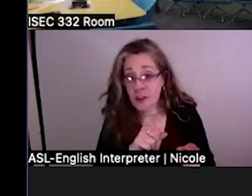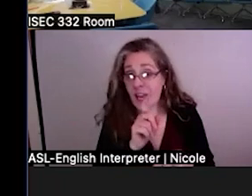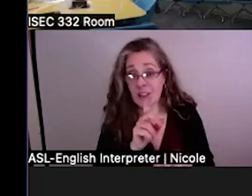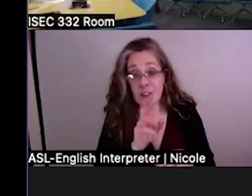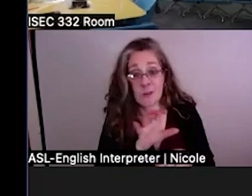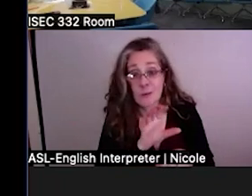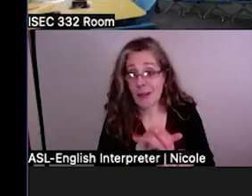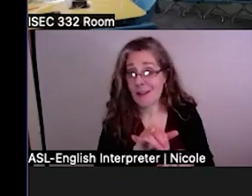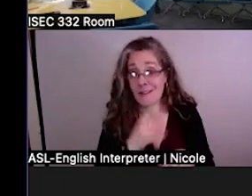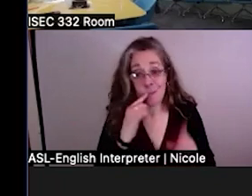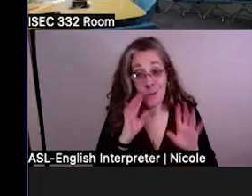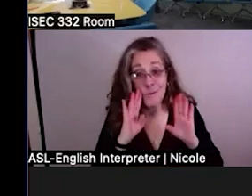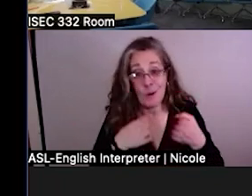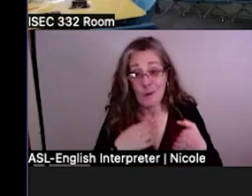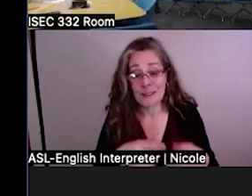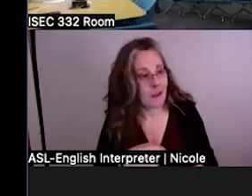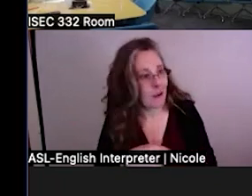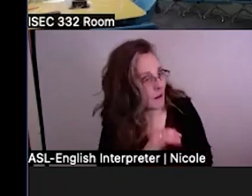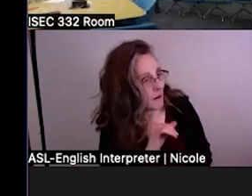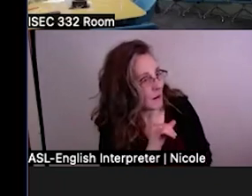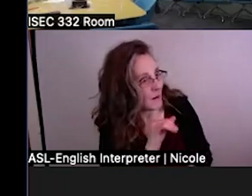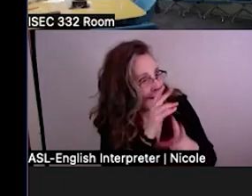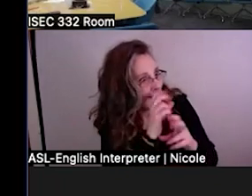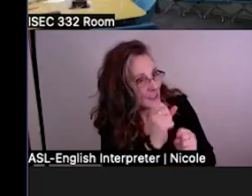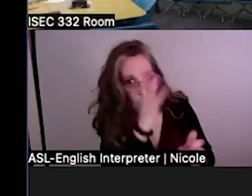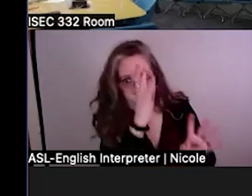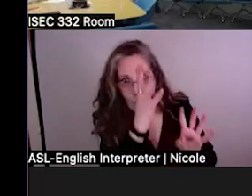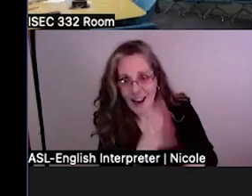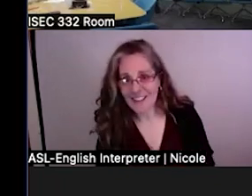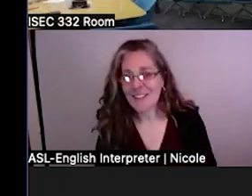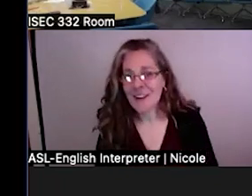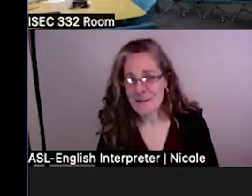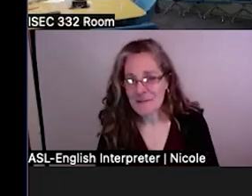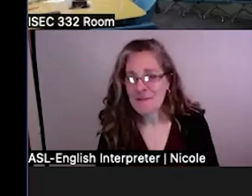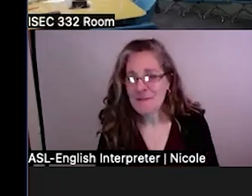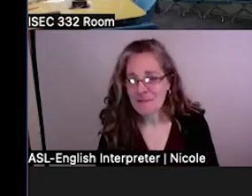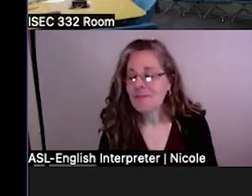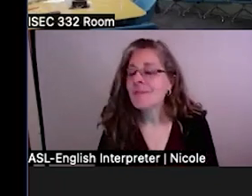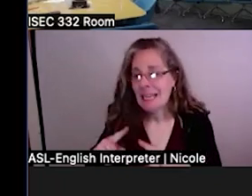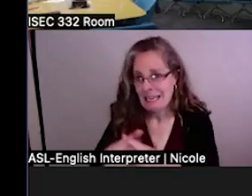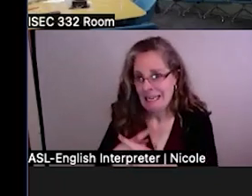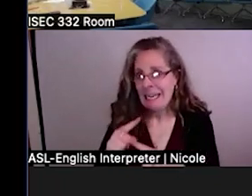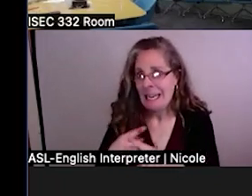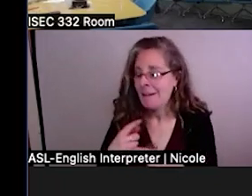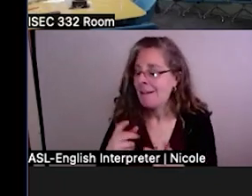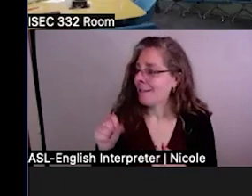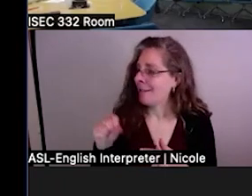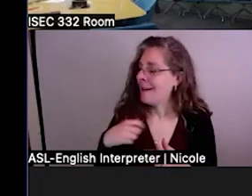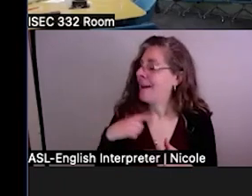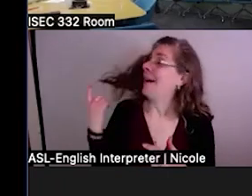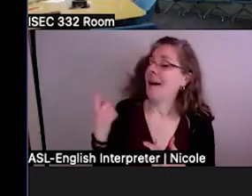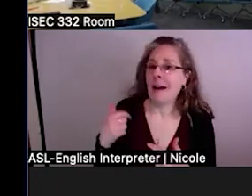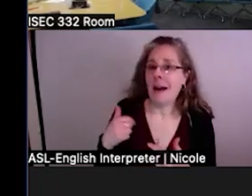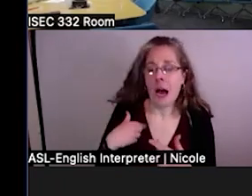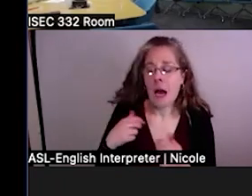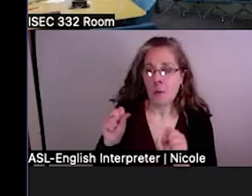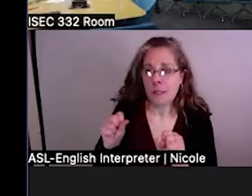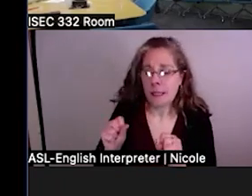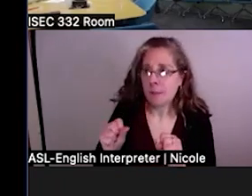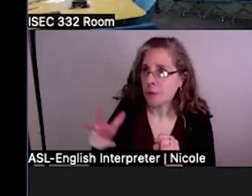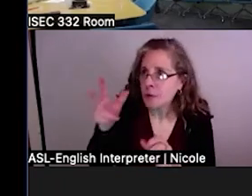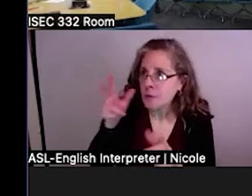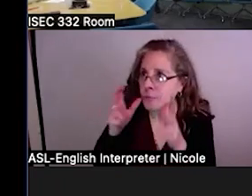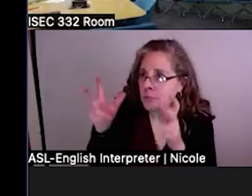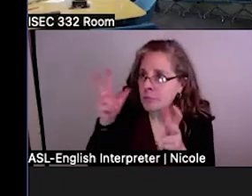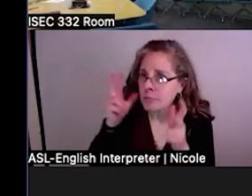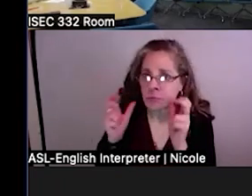It was the most creative stim I'd ever seen. It was really Yeah, like amazing. the knitting, I didn't realize how much more I was able to absorb. Yeah. I was just like,